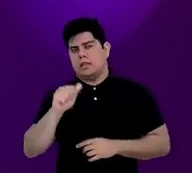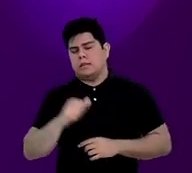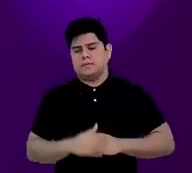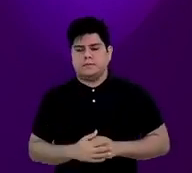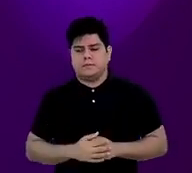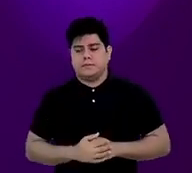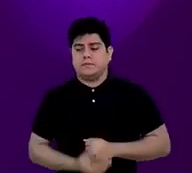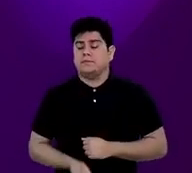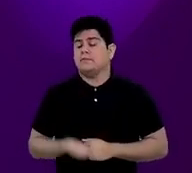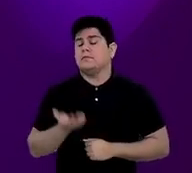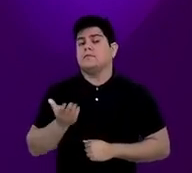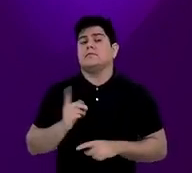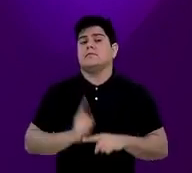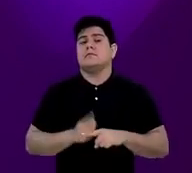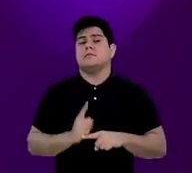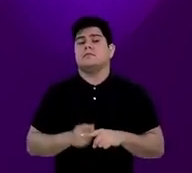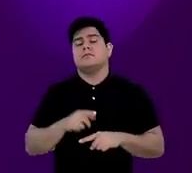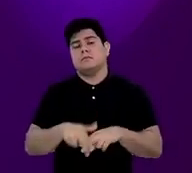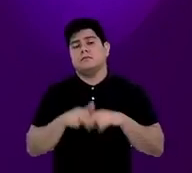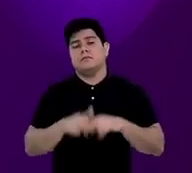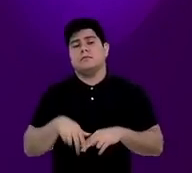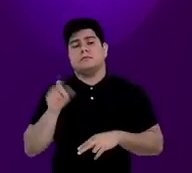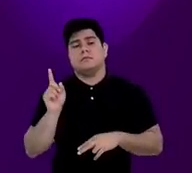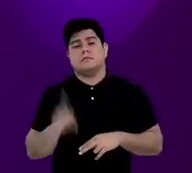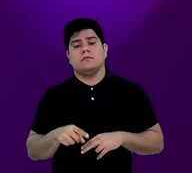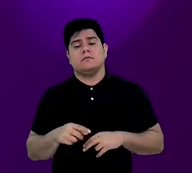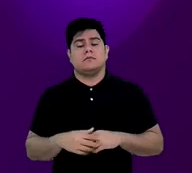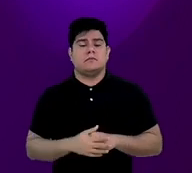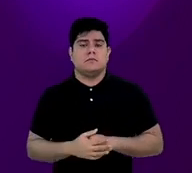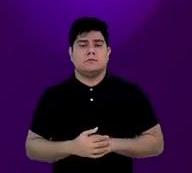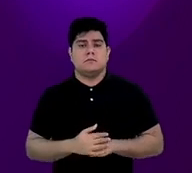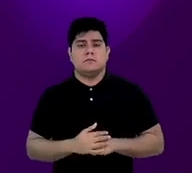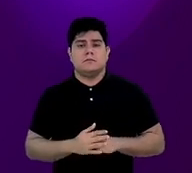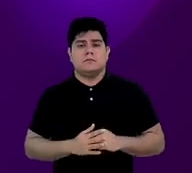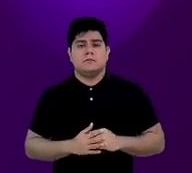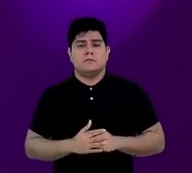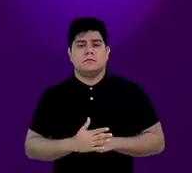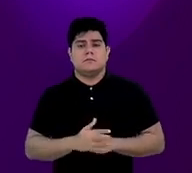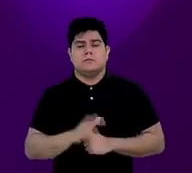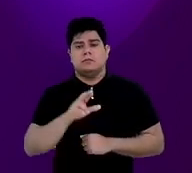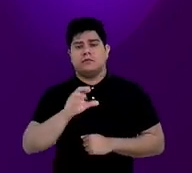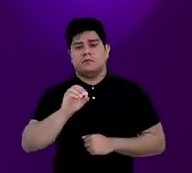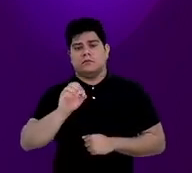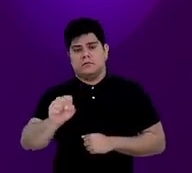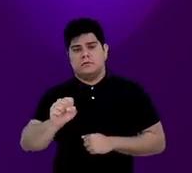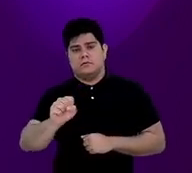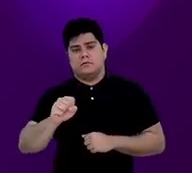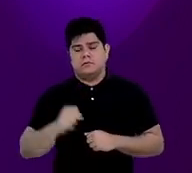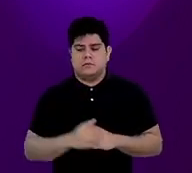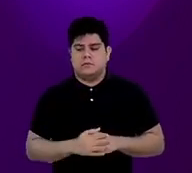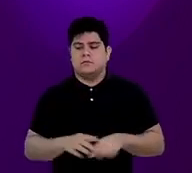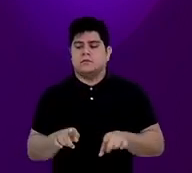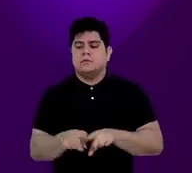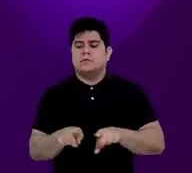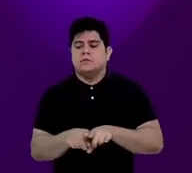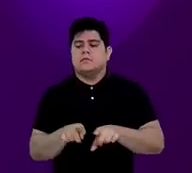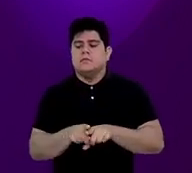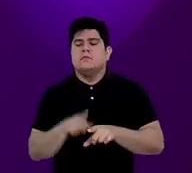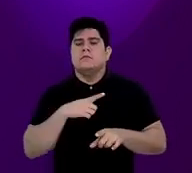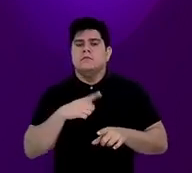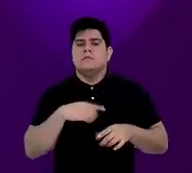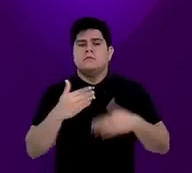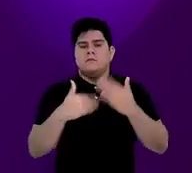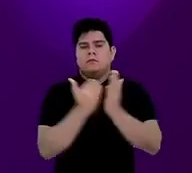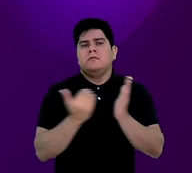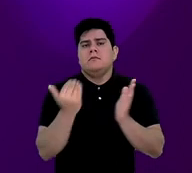transcription factors. It can happen via the ATP and cyclic AMP, because there's June phos as a